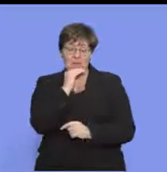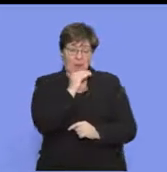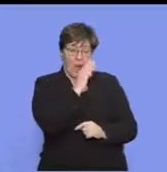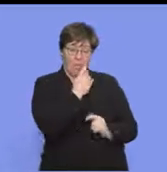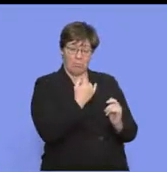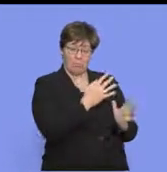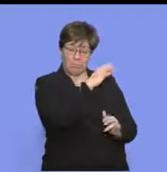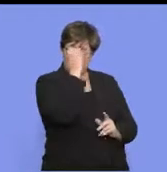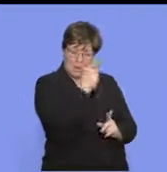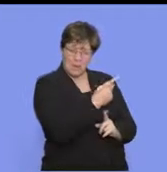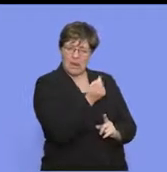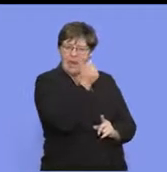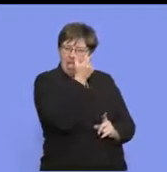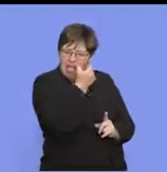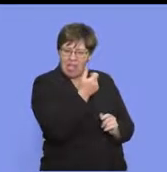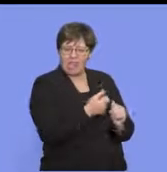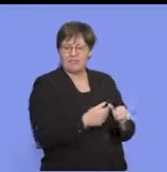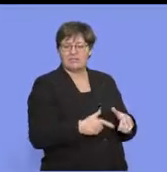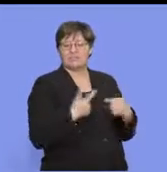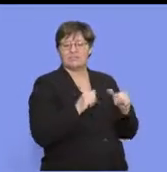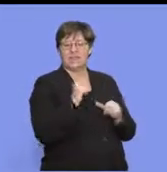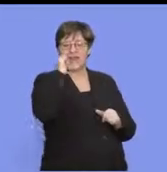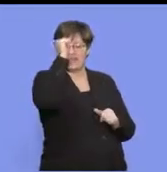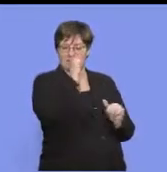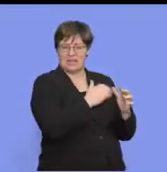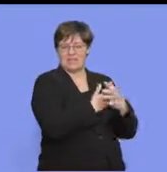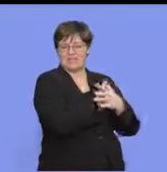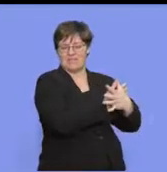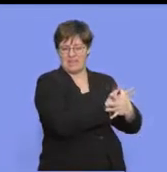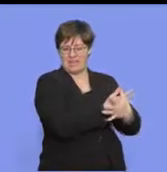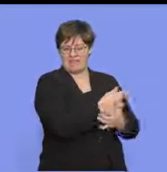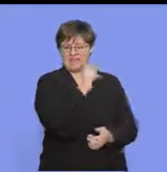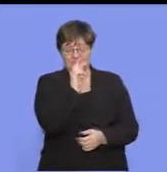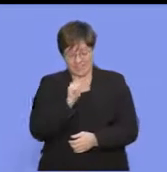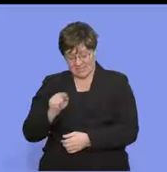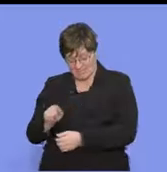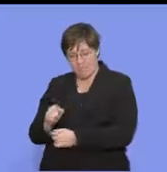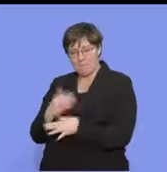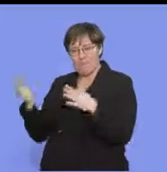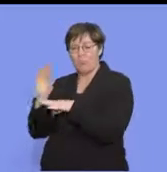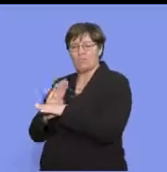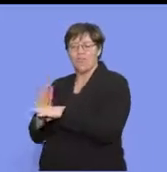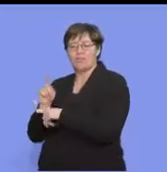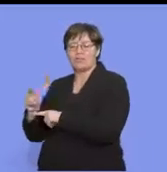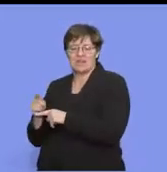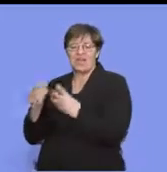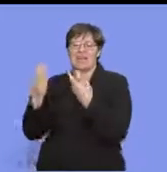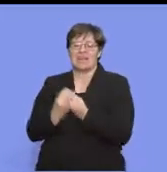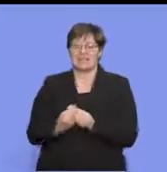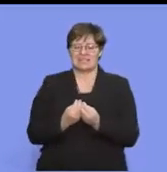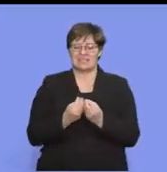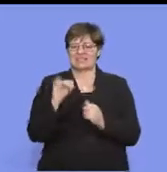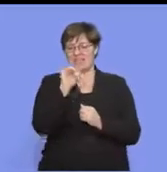to reproduce or to mature, and when they mature, they obviously develop into butterflies, and here you can